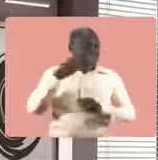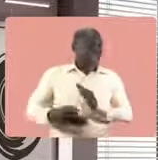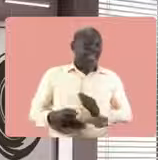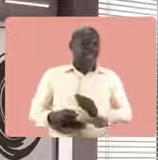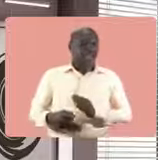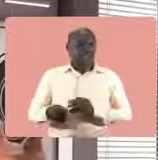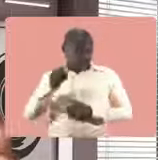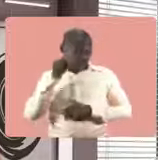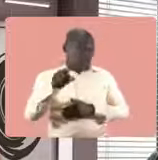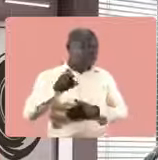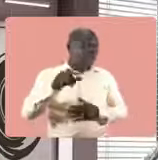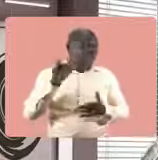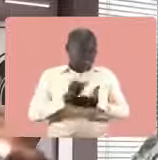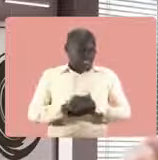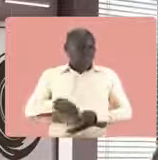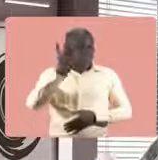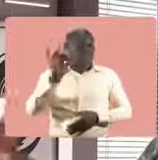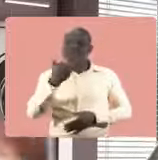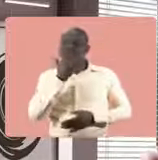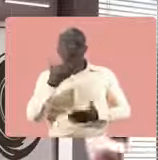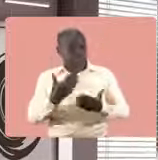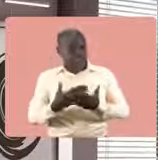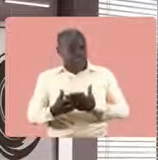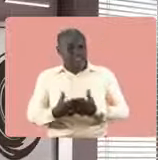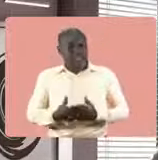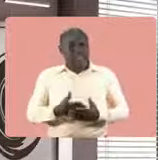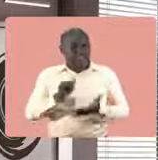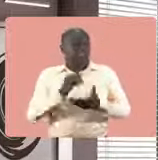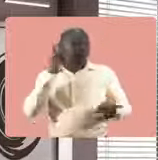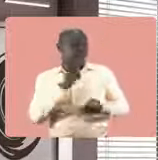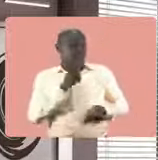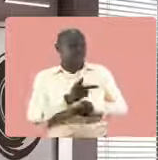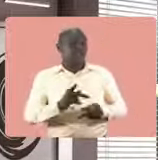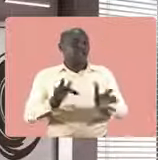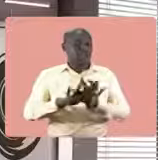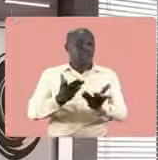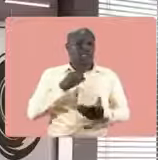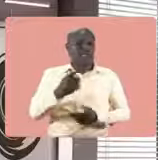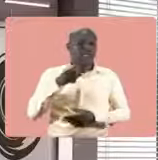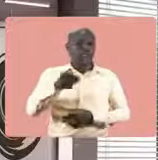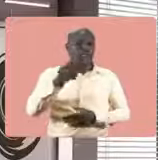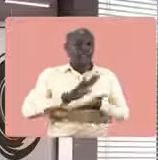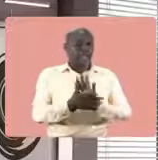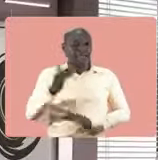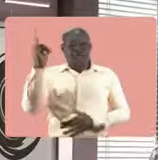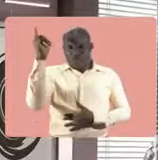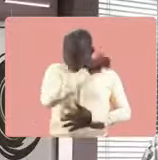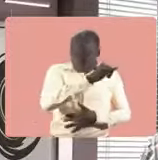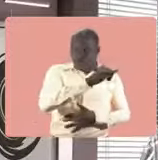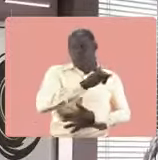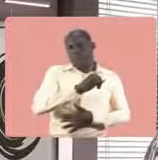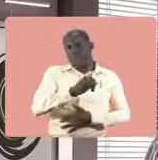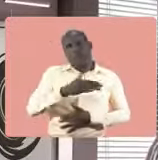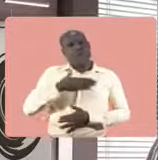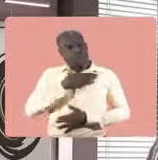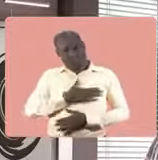no wo pe sika ne bre na wo bu sika no ade ma wo ho no Bible say wo beye okwasea